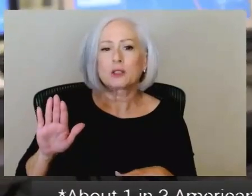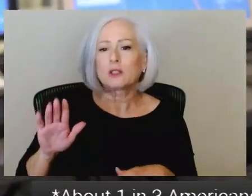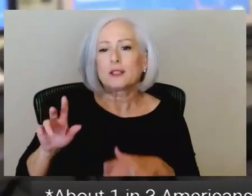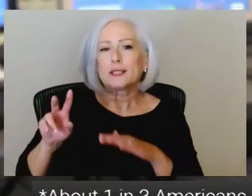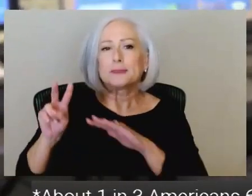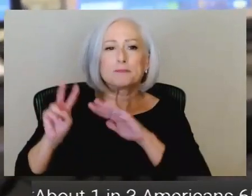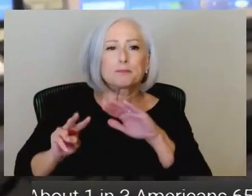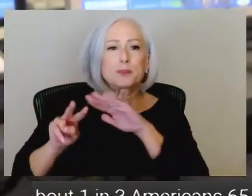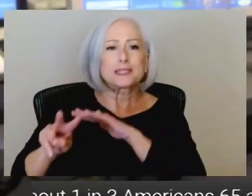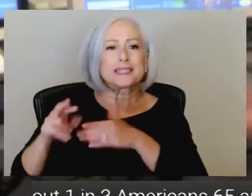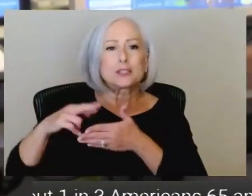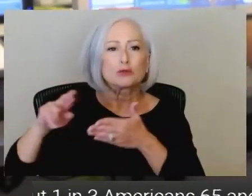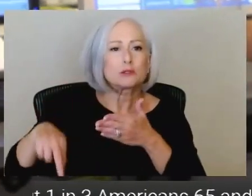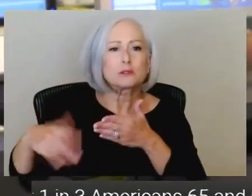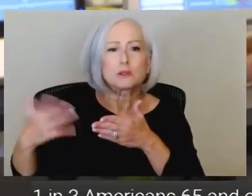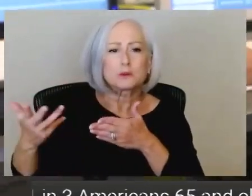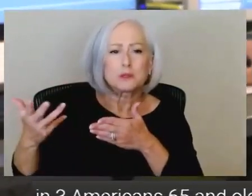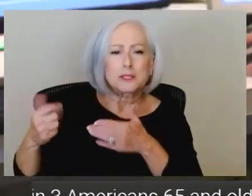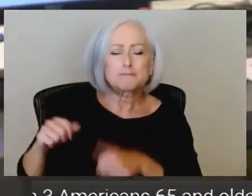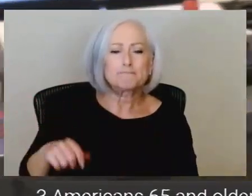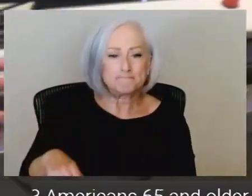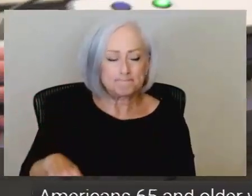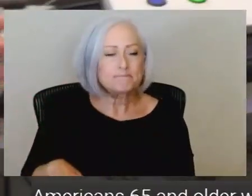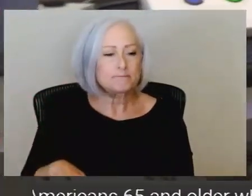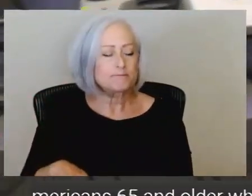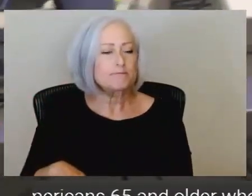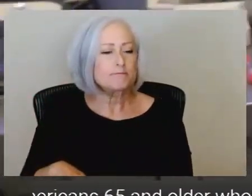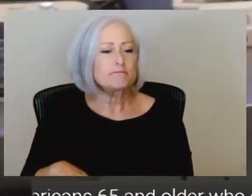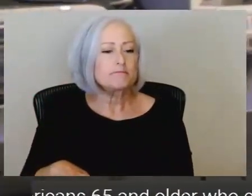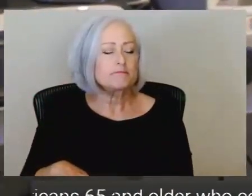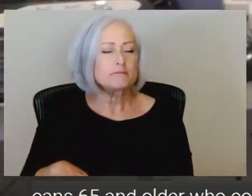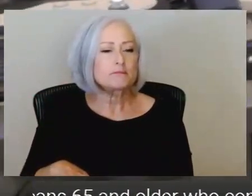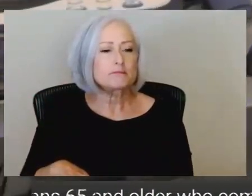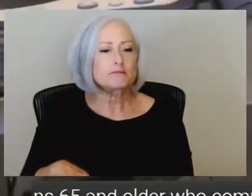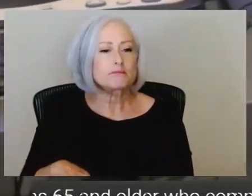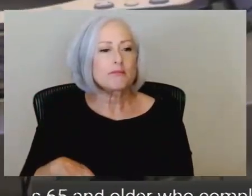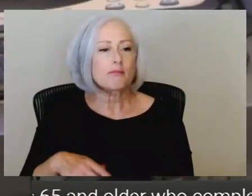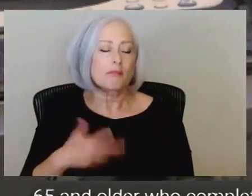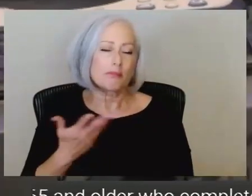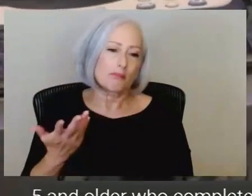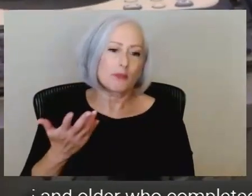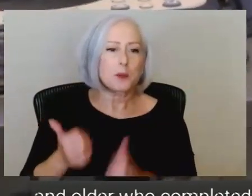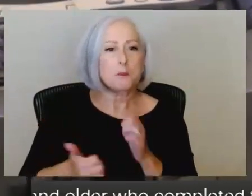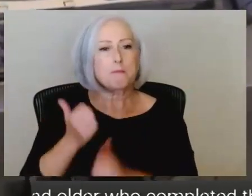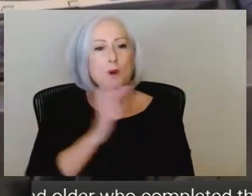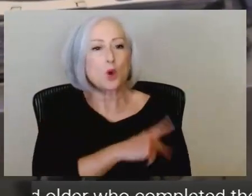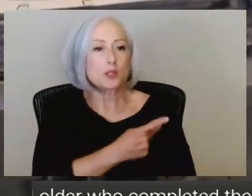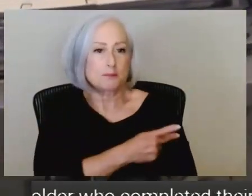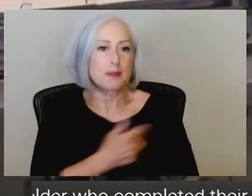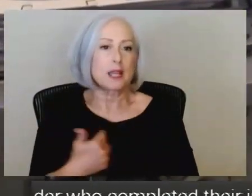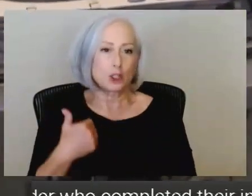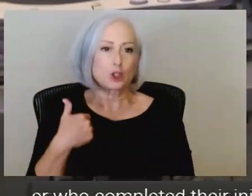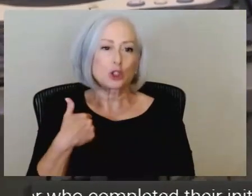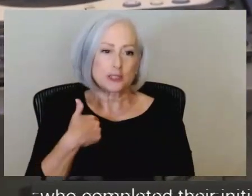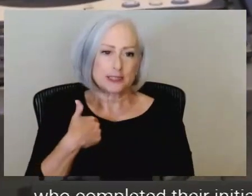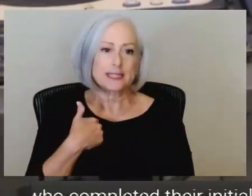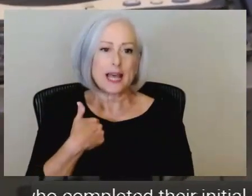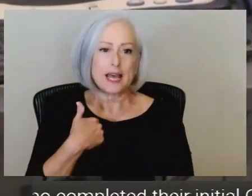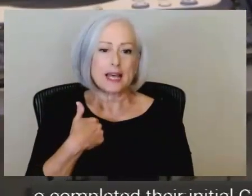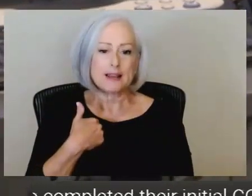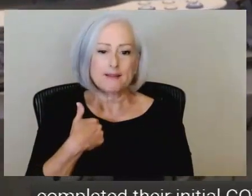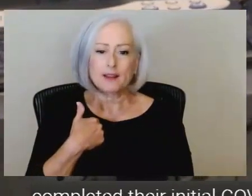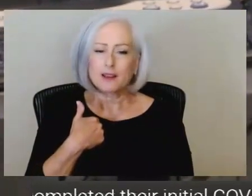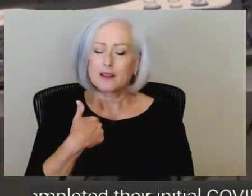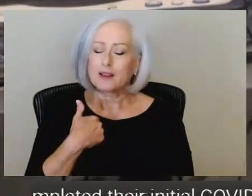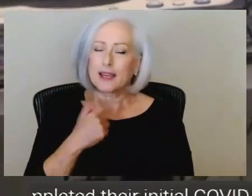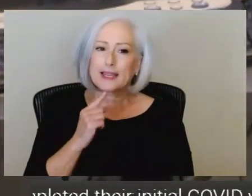is complete? Yeah, so I think she has a, most patients have a really drastic